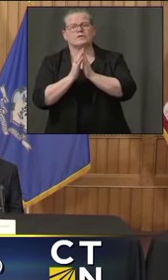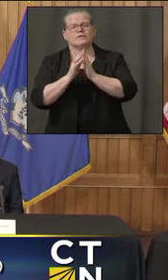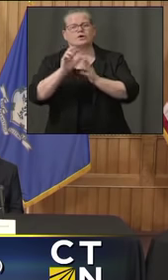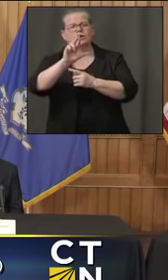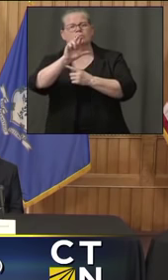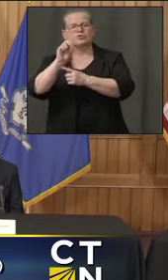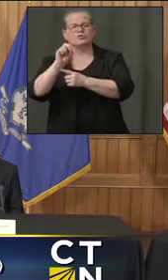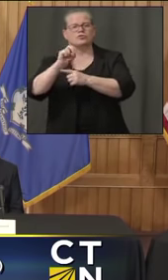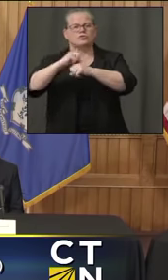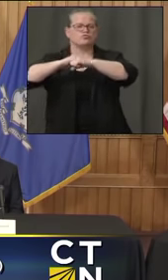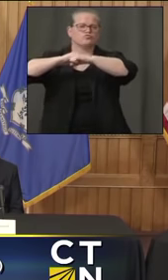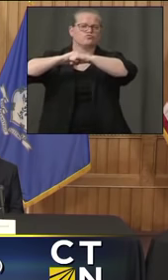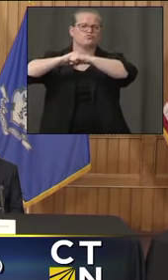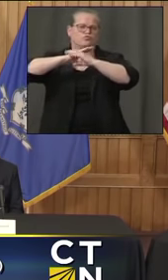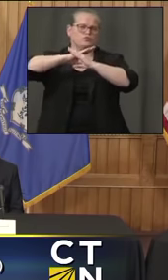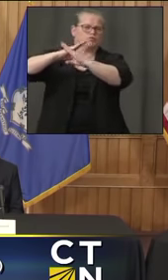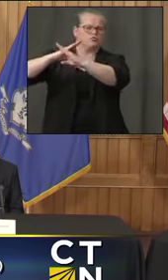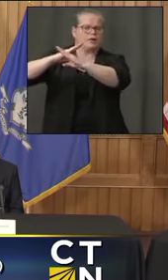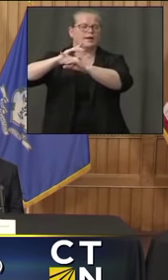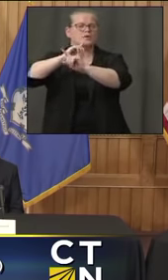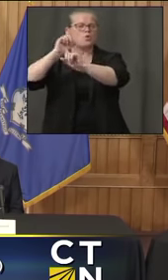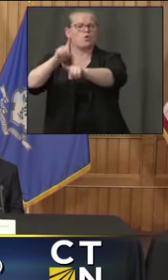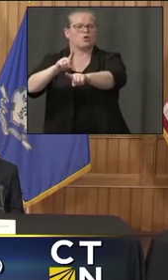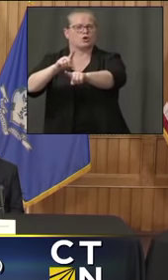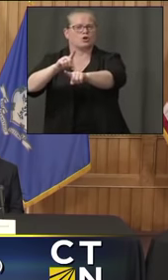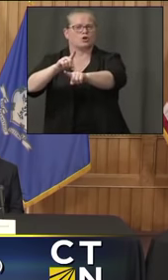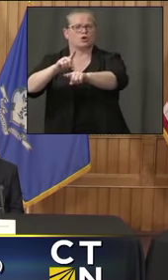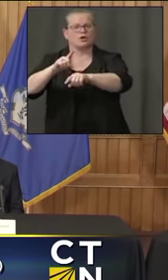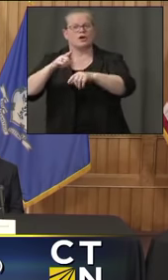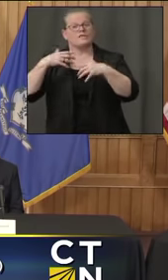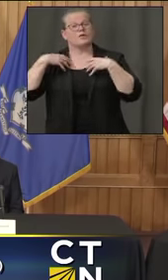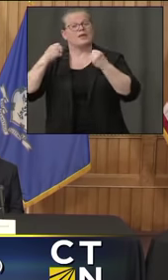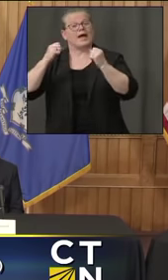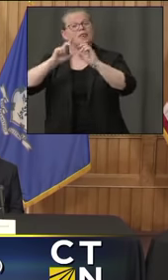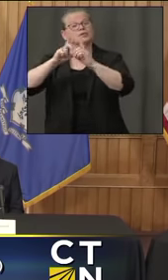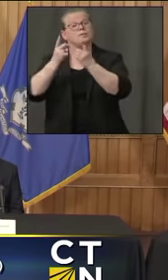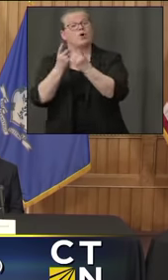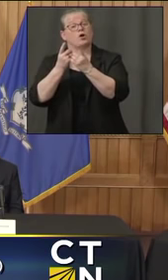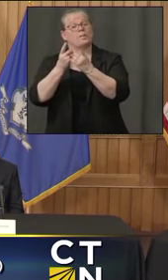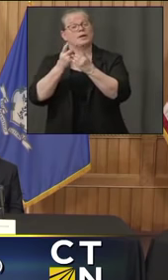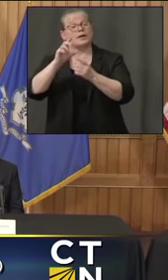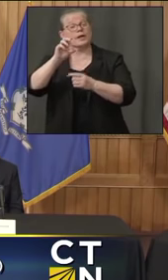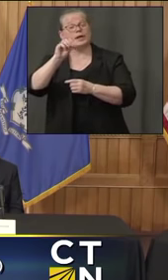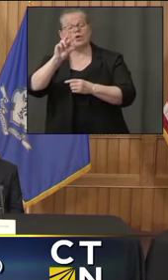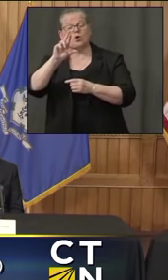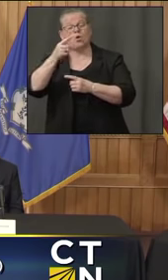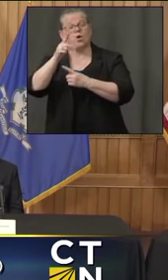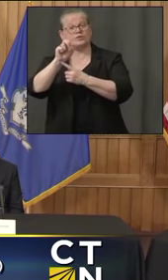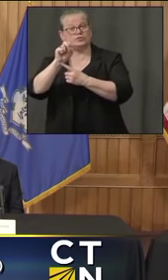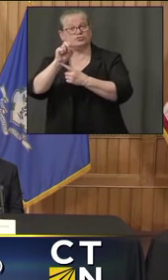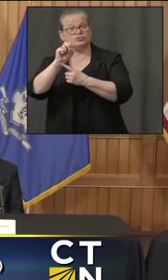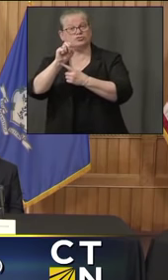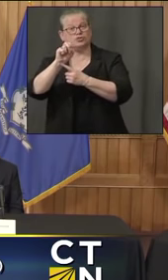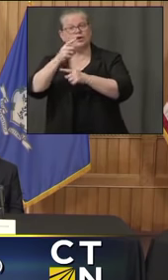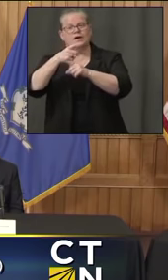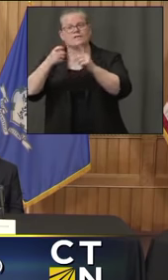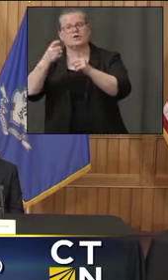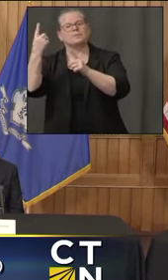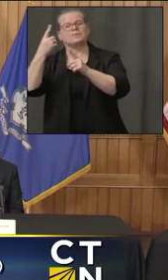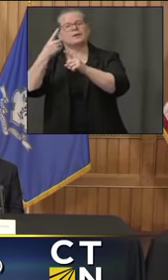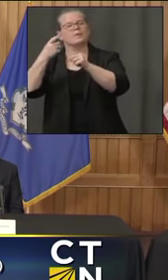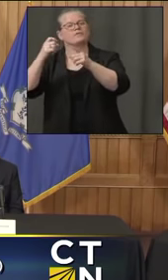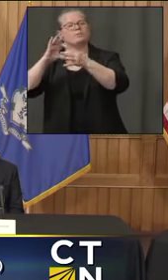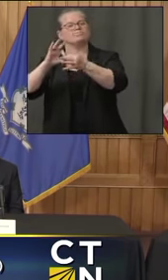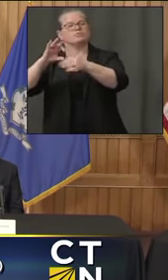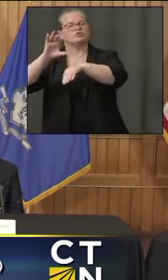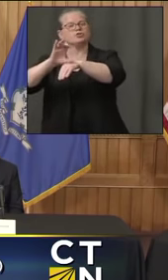department on behalf of an Our Lady of Sorrow church. The church says the town shut down religious gatherings, which would seem to go against the wording